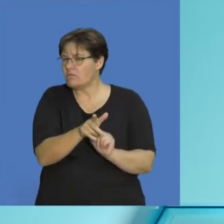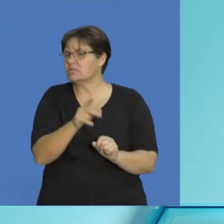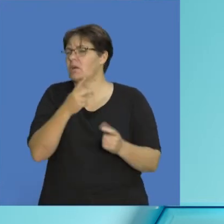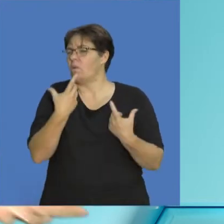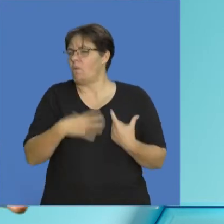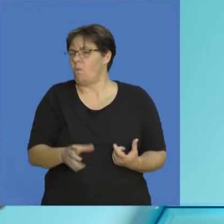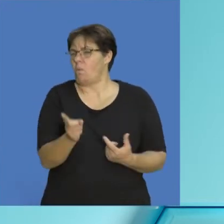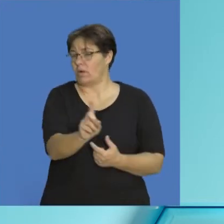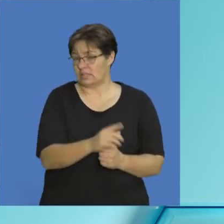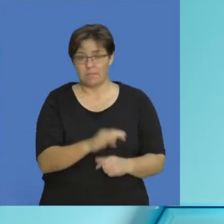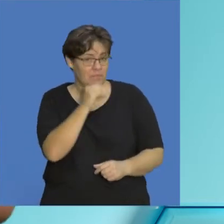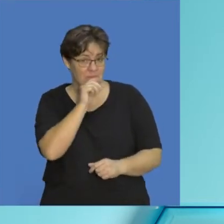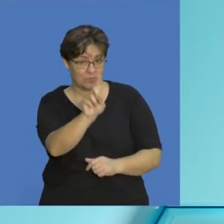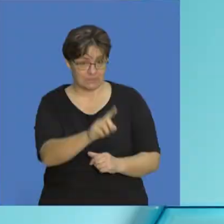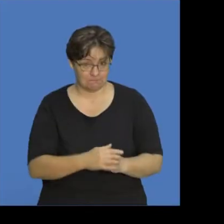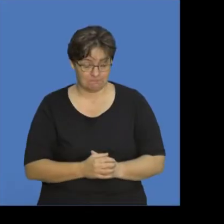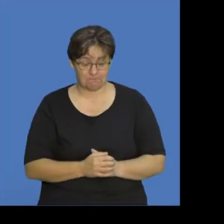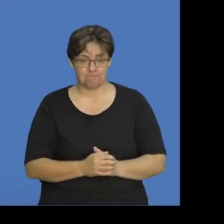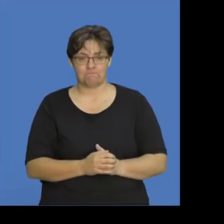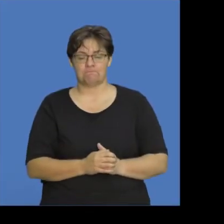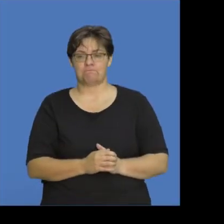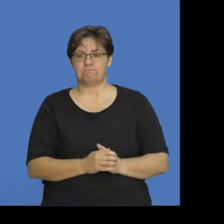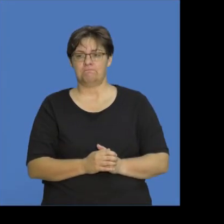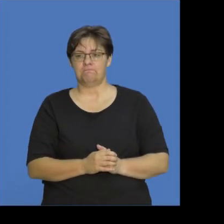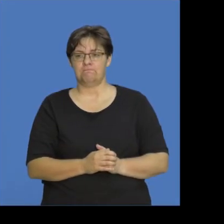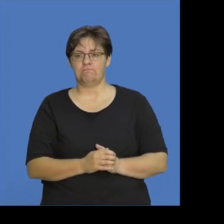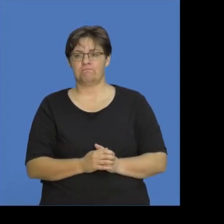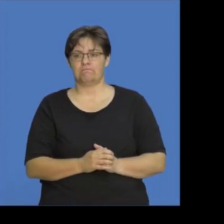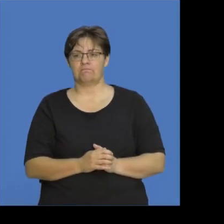Let's see what does it mean, okay. So